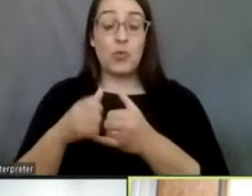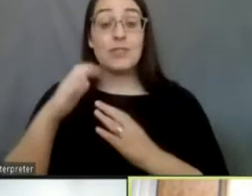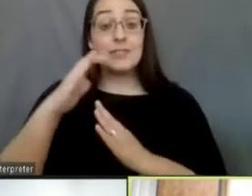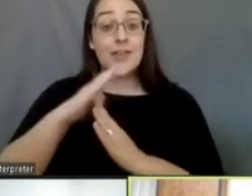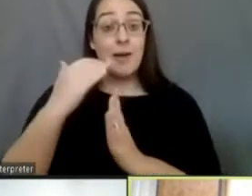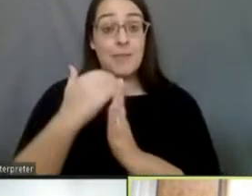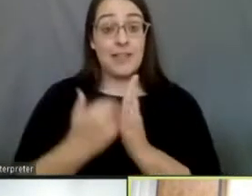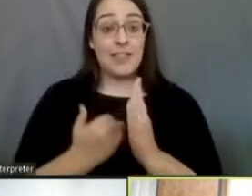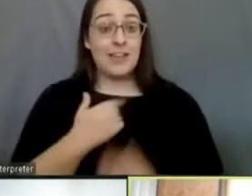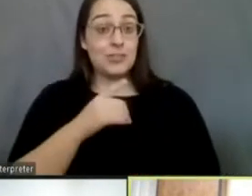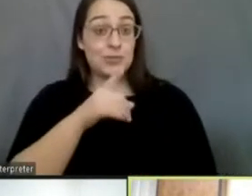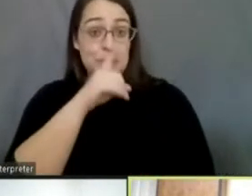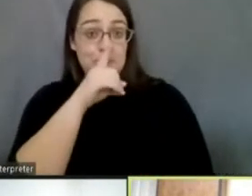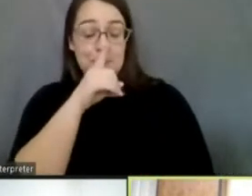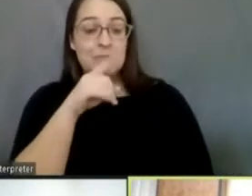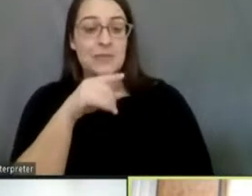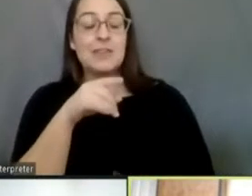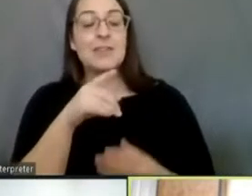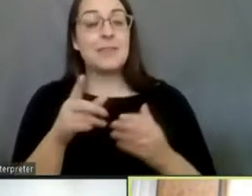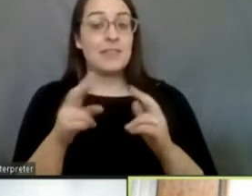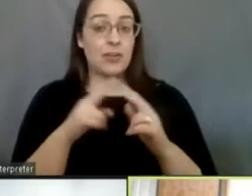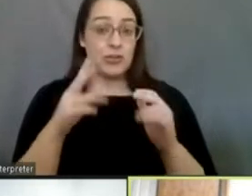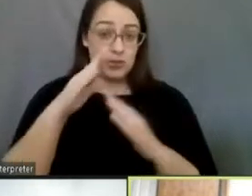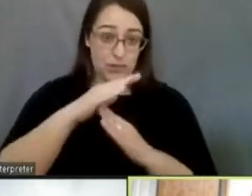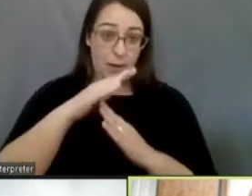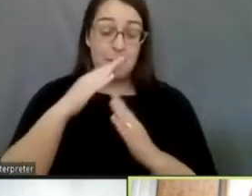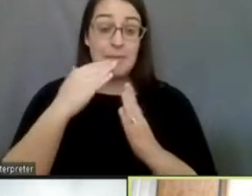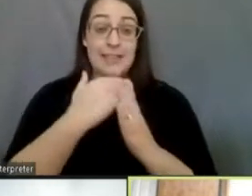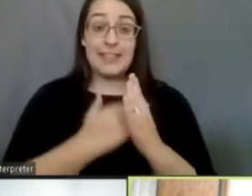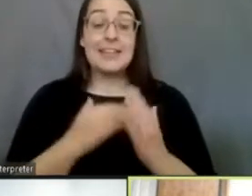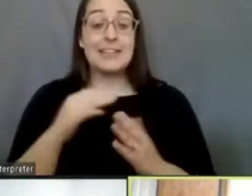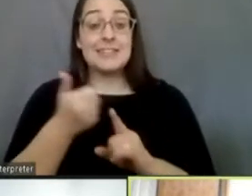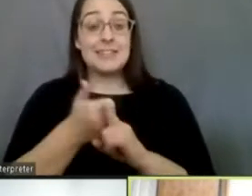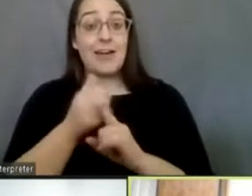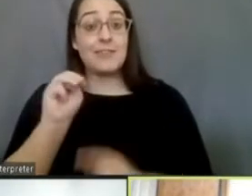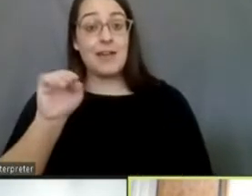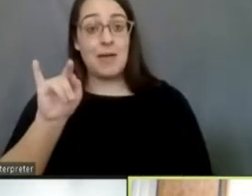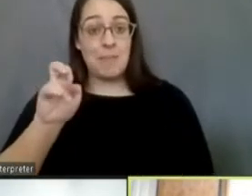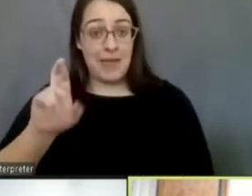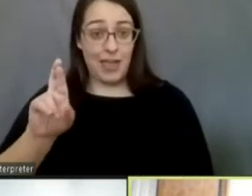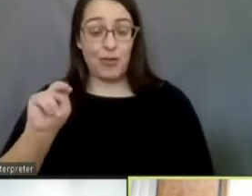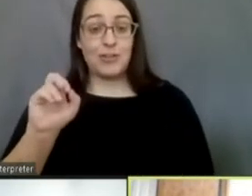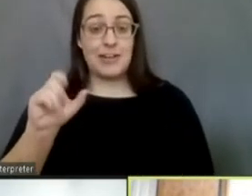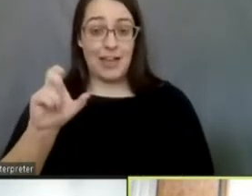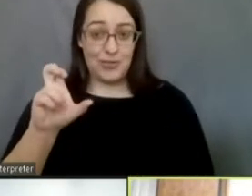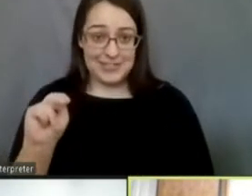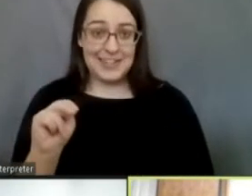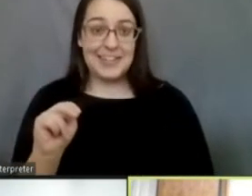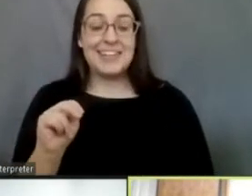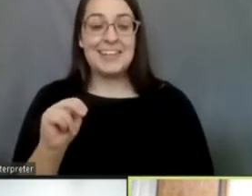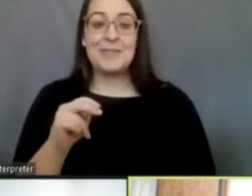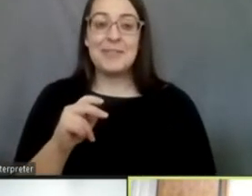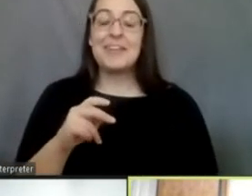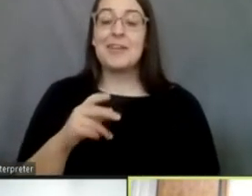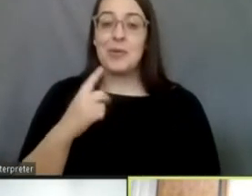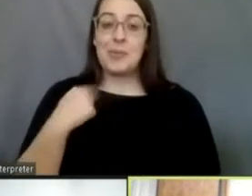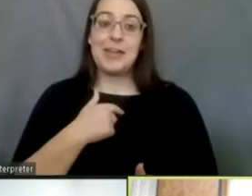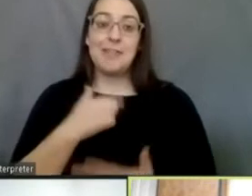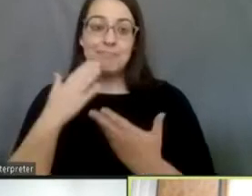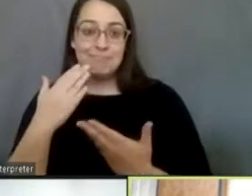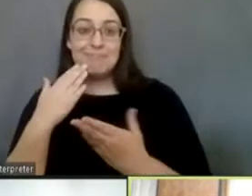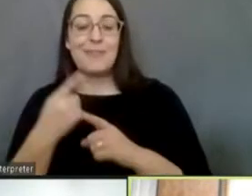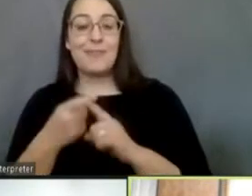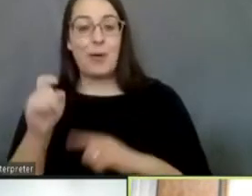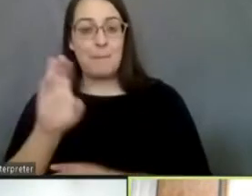and she didn't mention this person, but at the very top of that list is Mayor Nelson. So I did want to, and while that's very appreciated from the Better Business Bureau, I'm